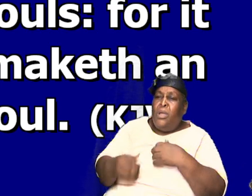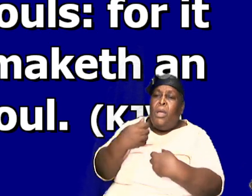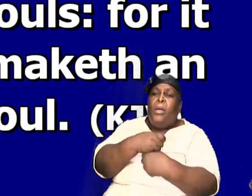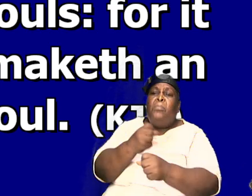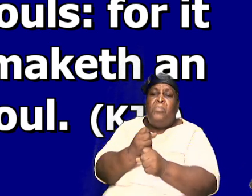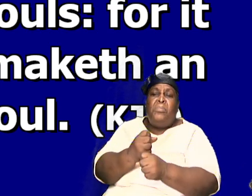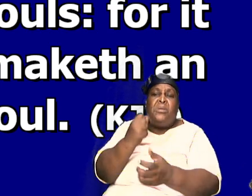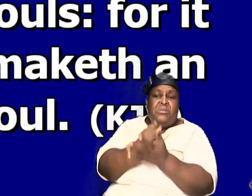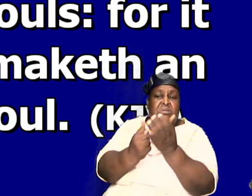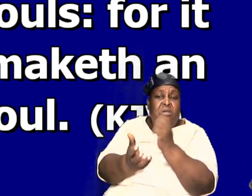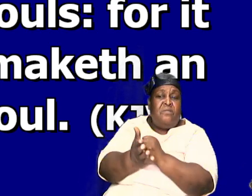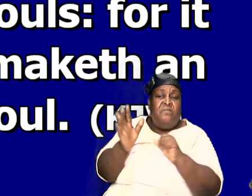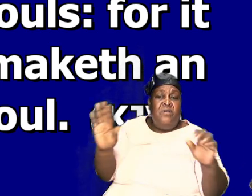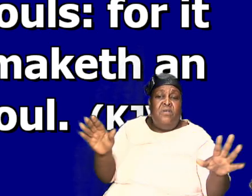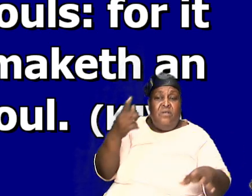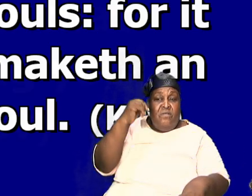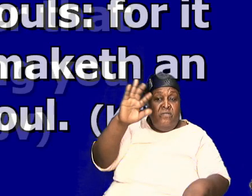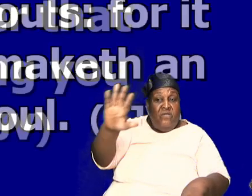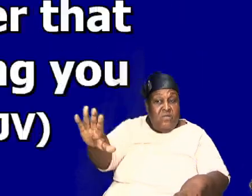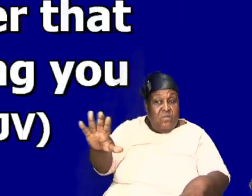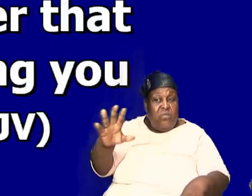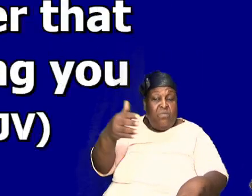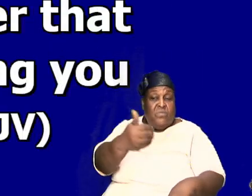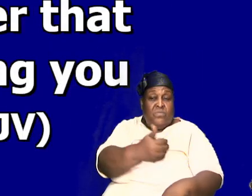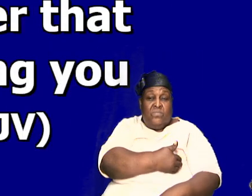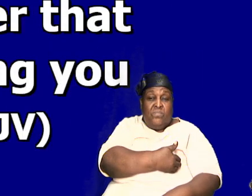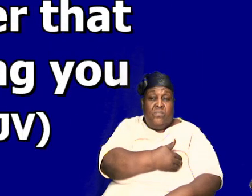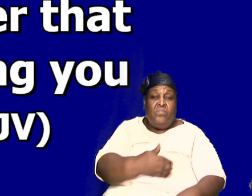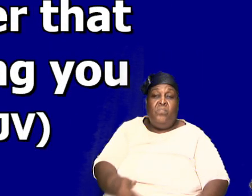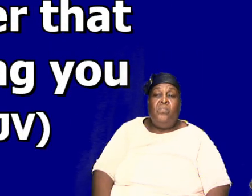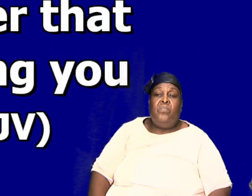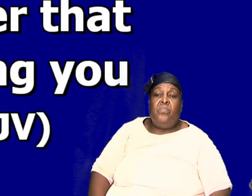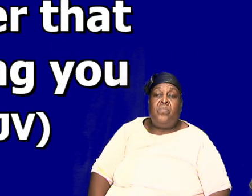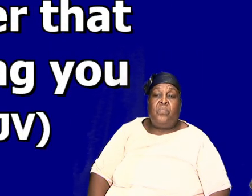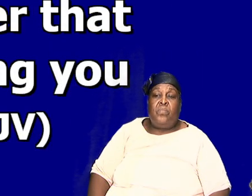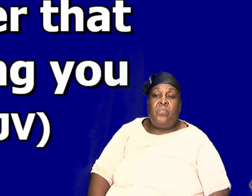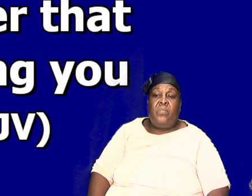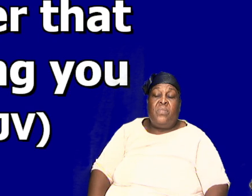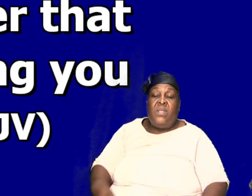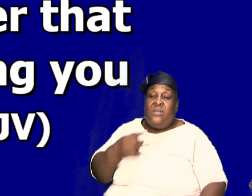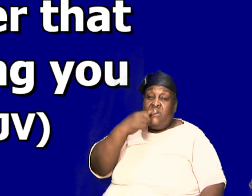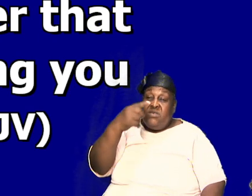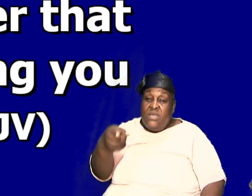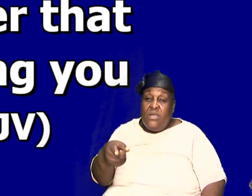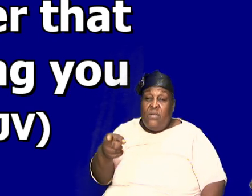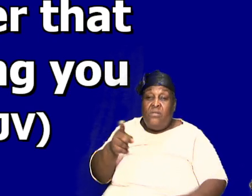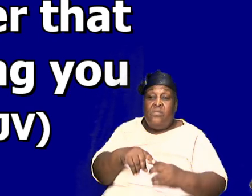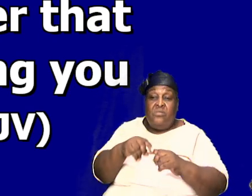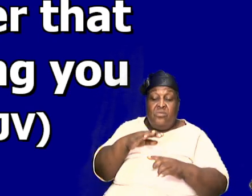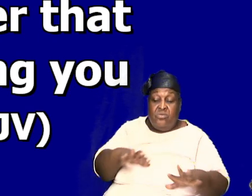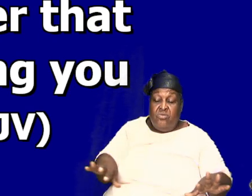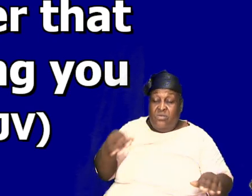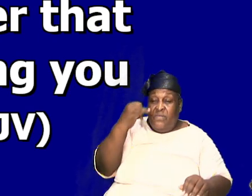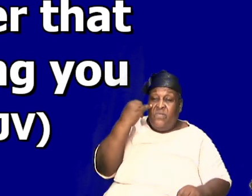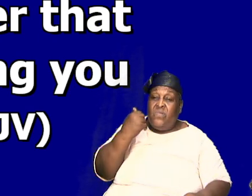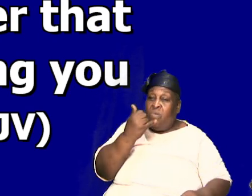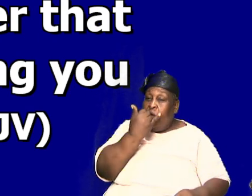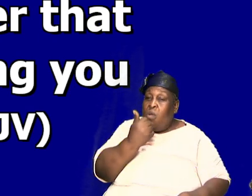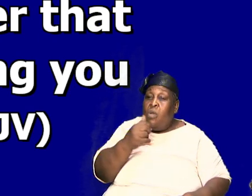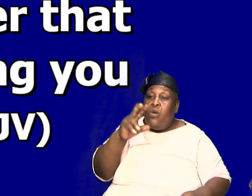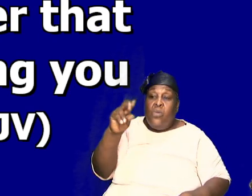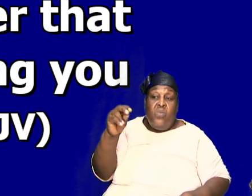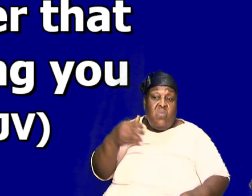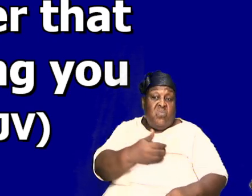for your sins. Therefore, I say unto thee, unto the children of Israel, no